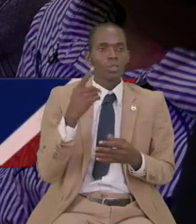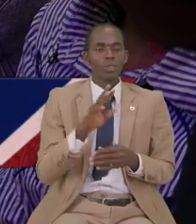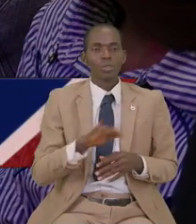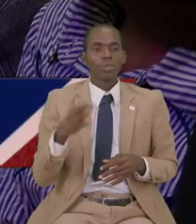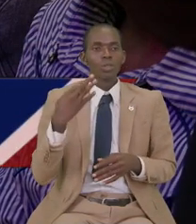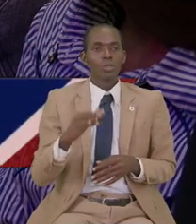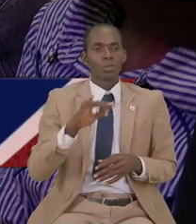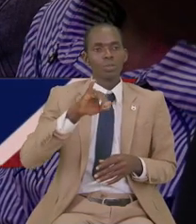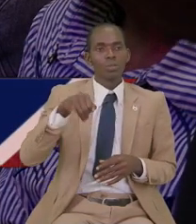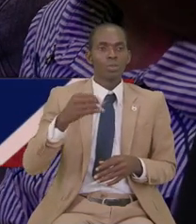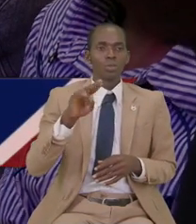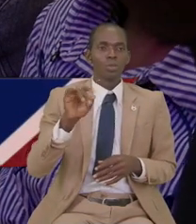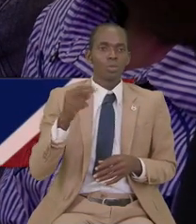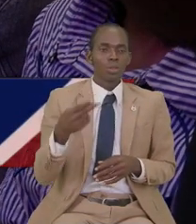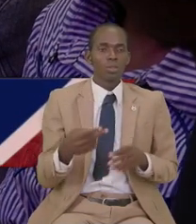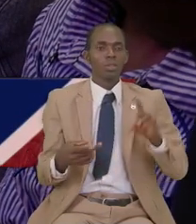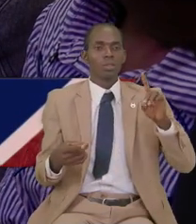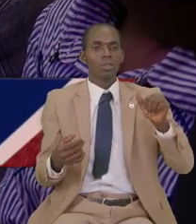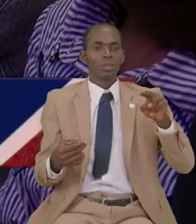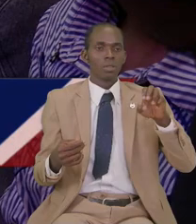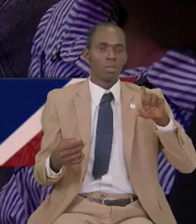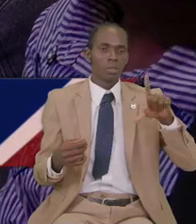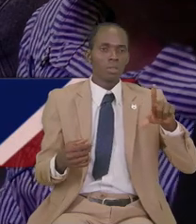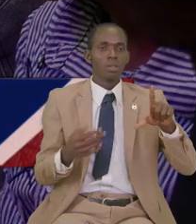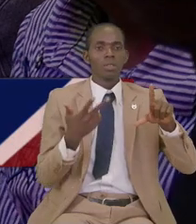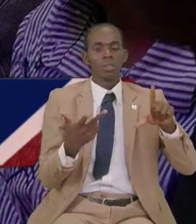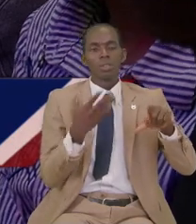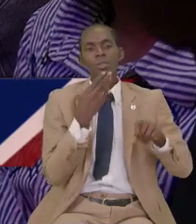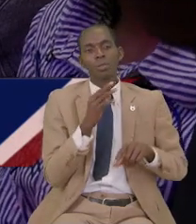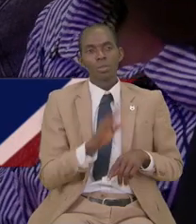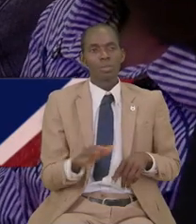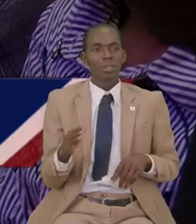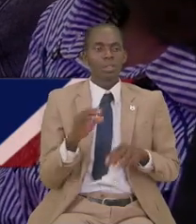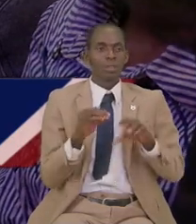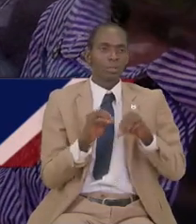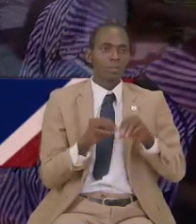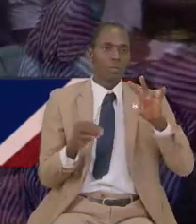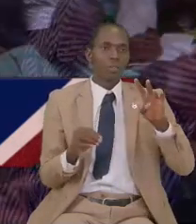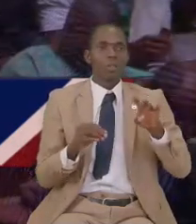Daniel, Ananias, Mishael, and Azariah. Look at verse 7. In verse 7, unto